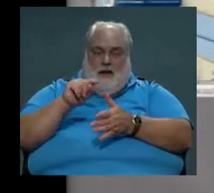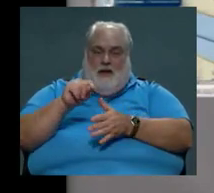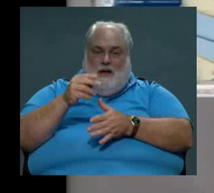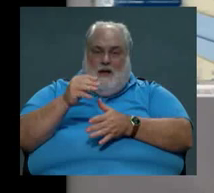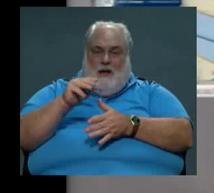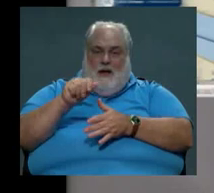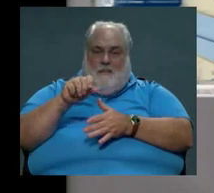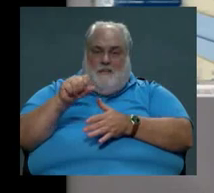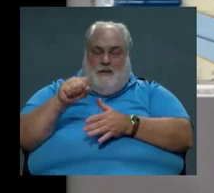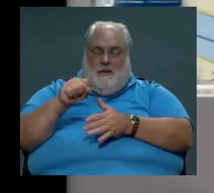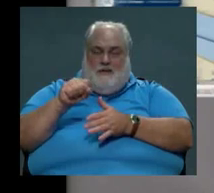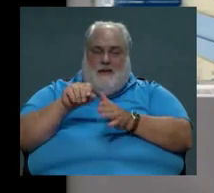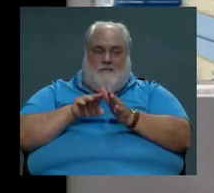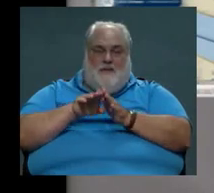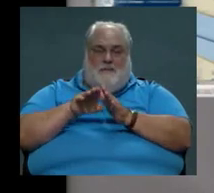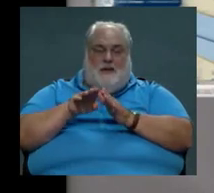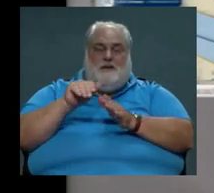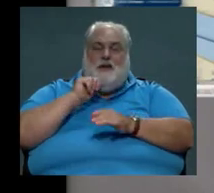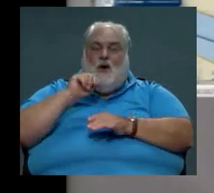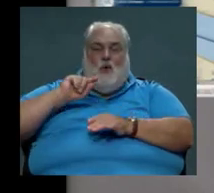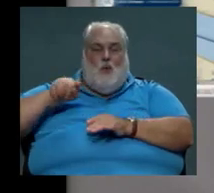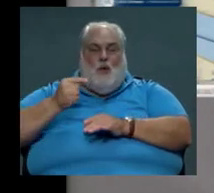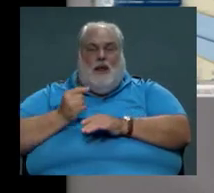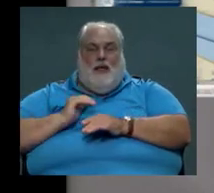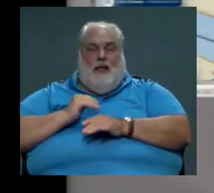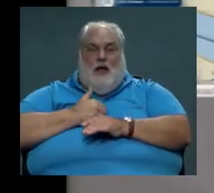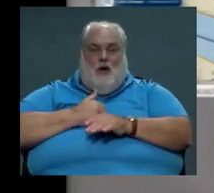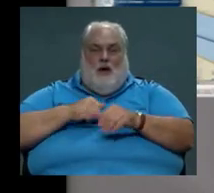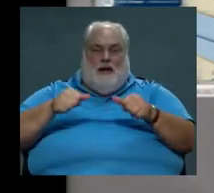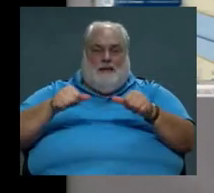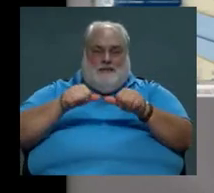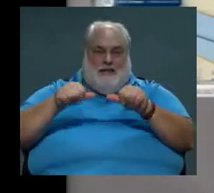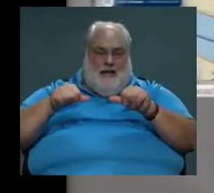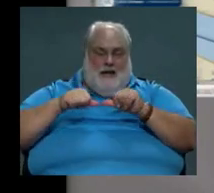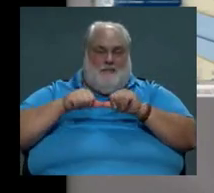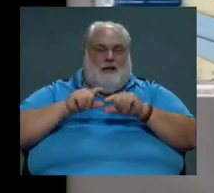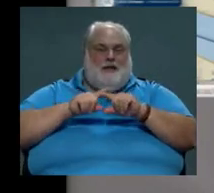has developed not only our site, but a bunch of other